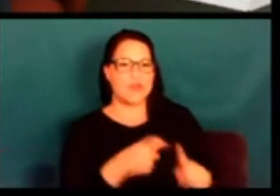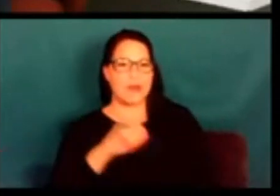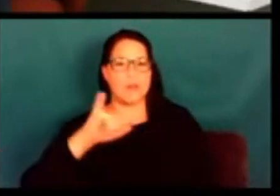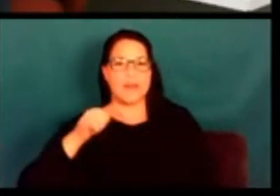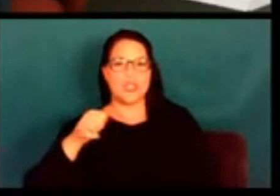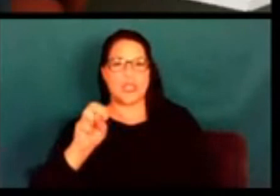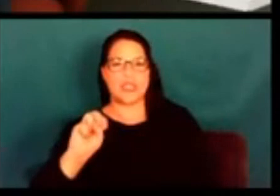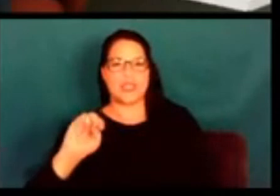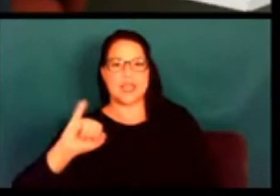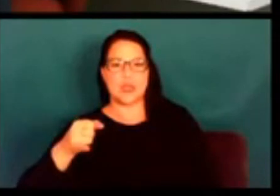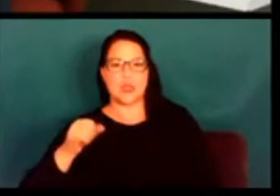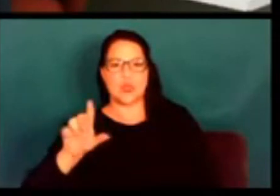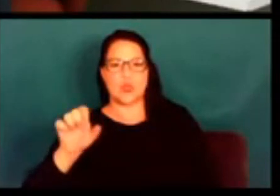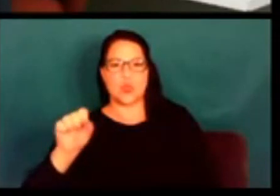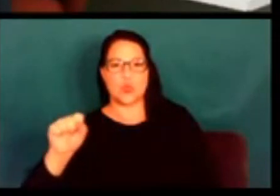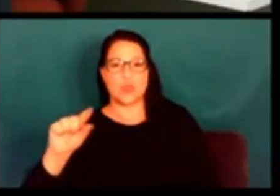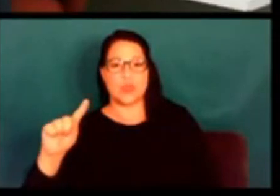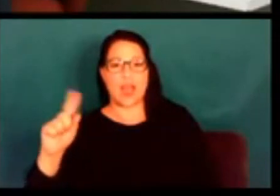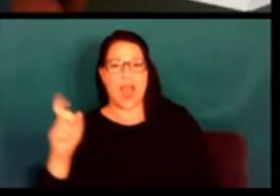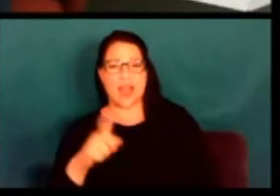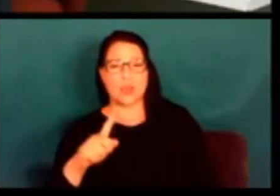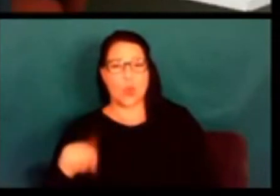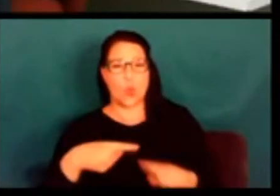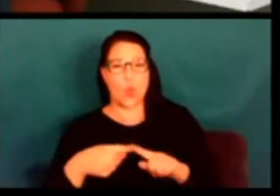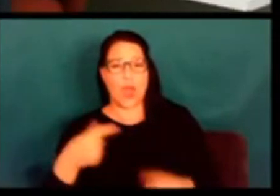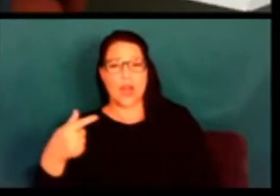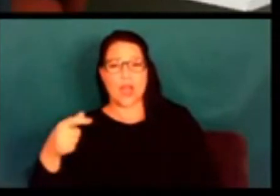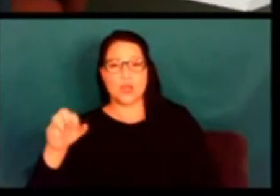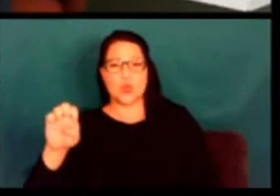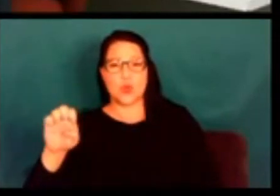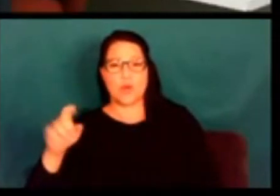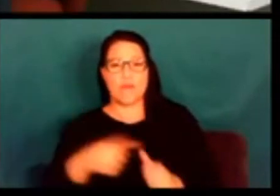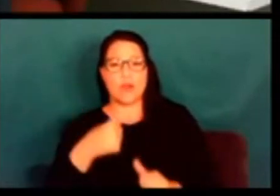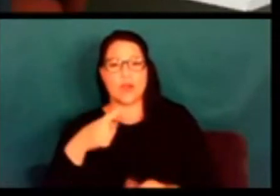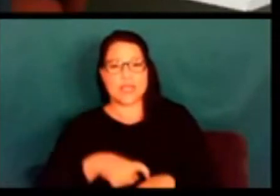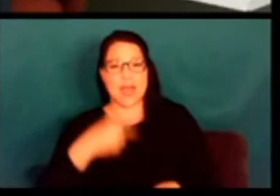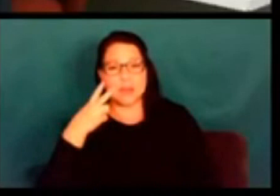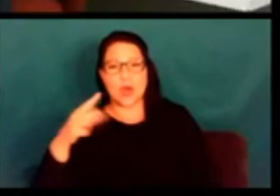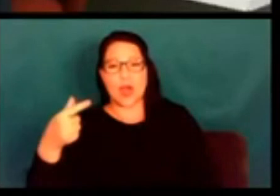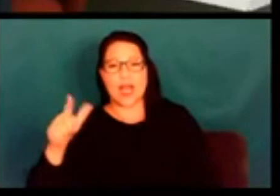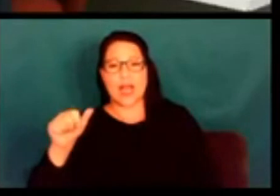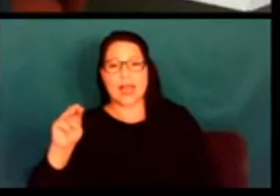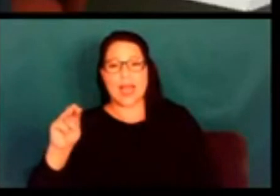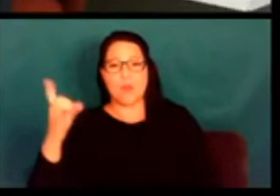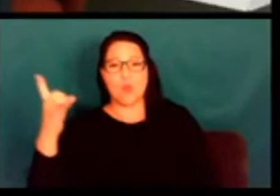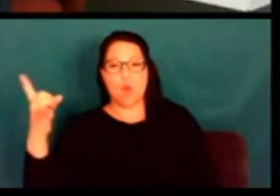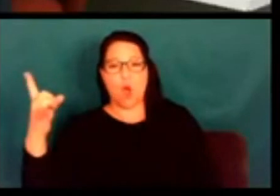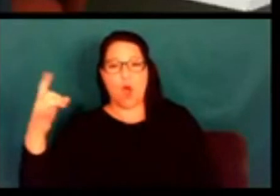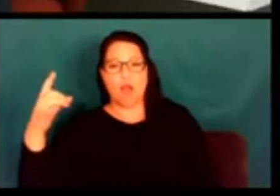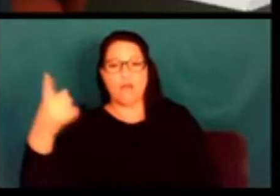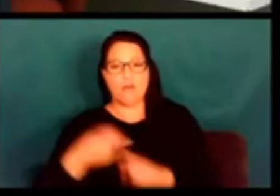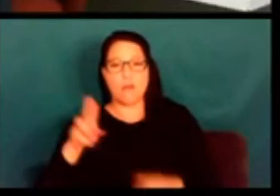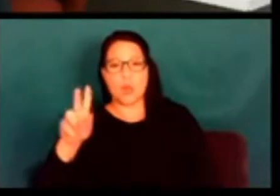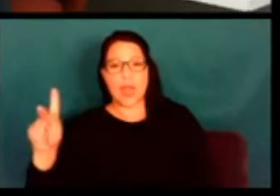Jules, and he asks, when George first saw glam rock coming out of the UK, what did he think? Was David